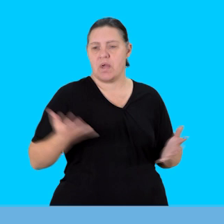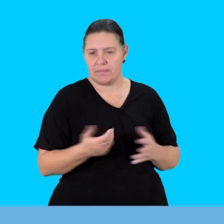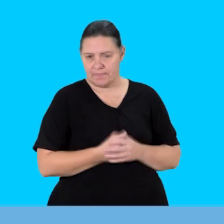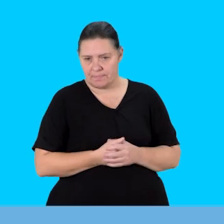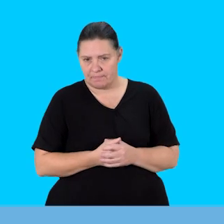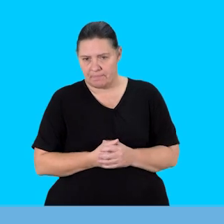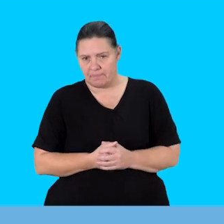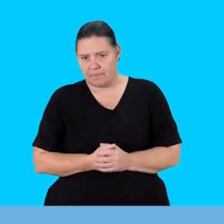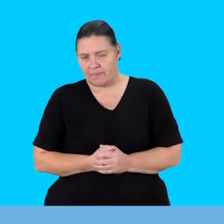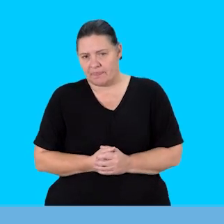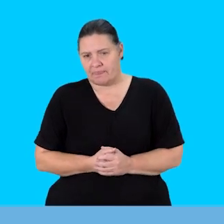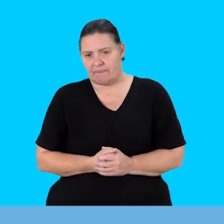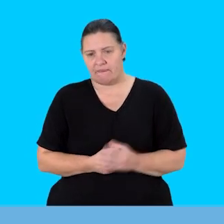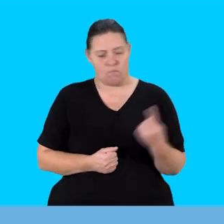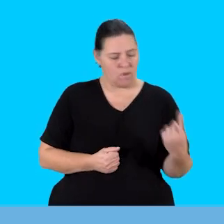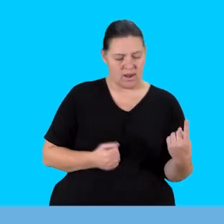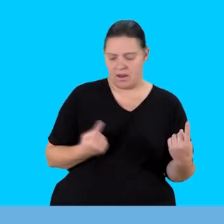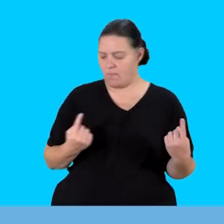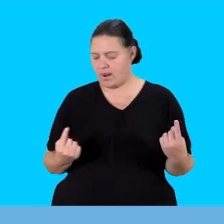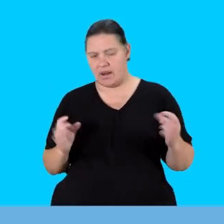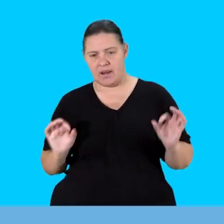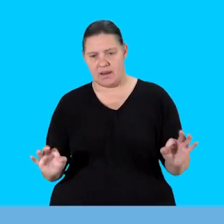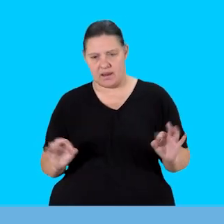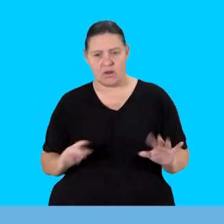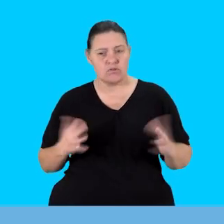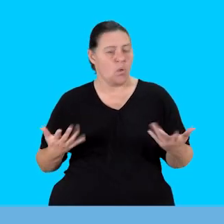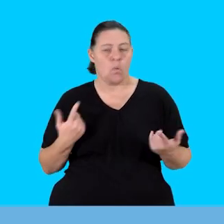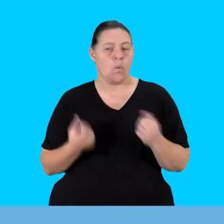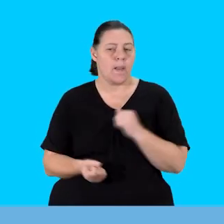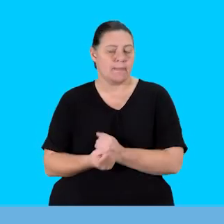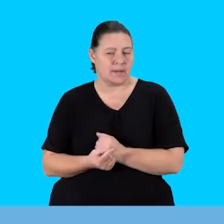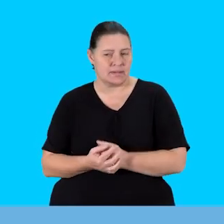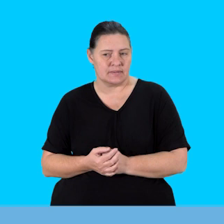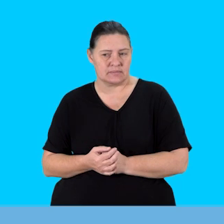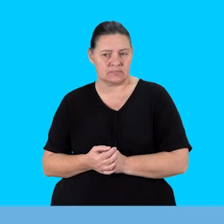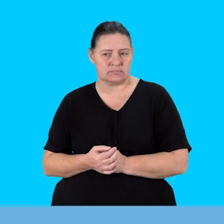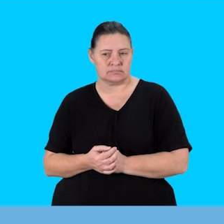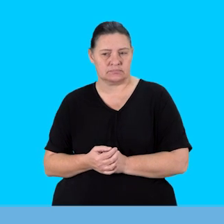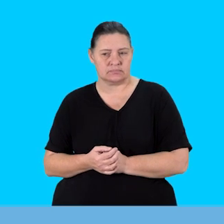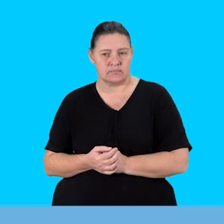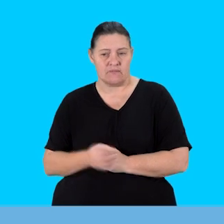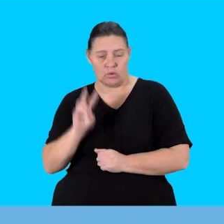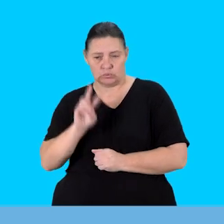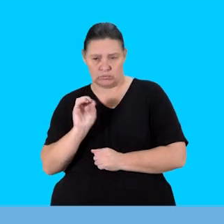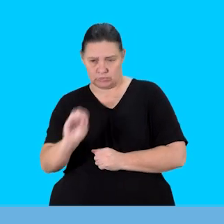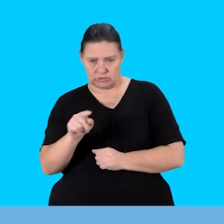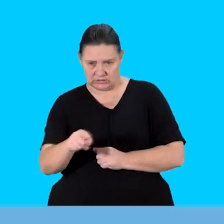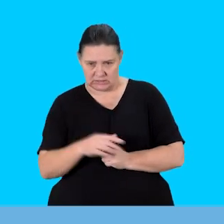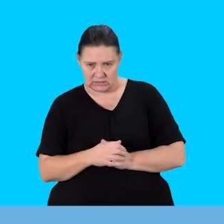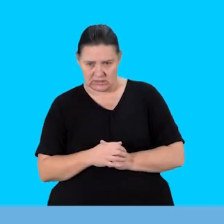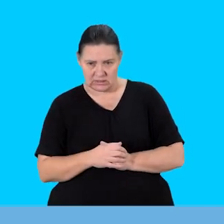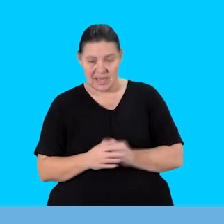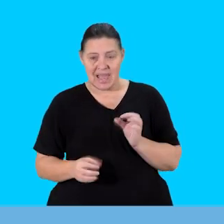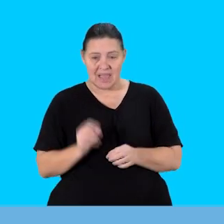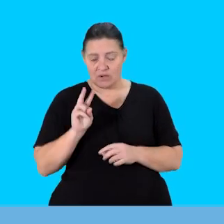going. 1, 1. So now what is going to happen if I put a 2 here?